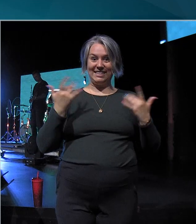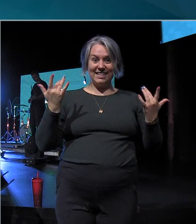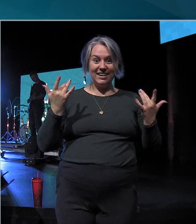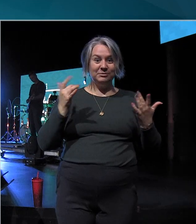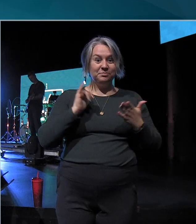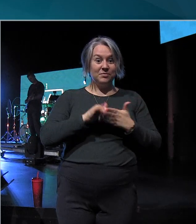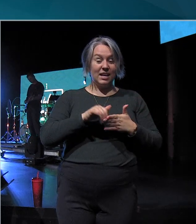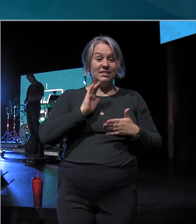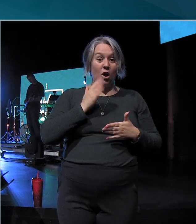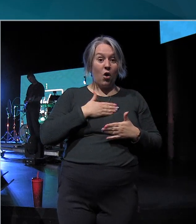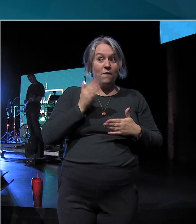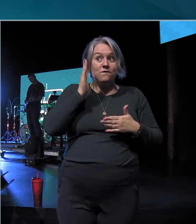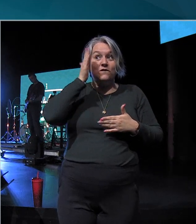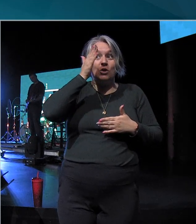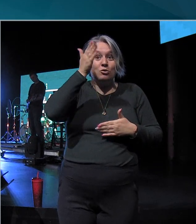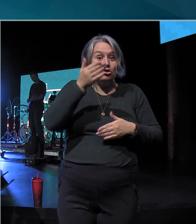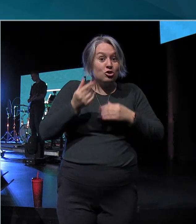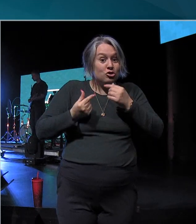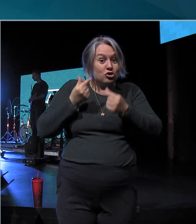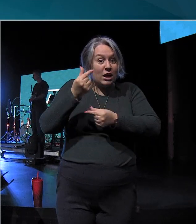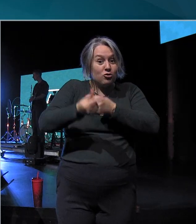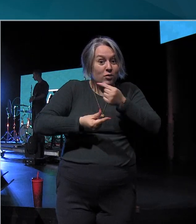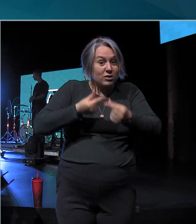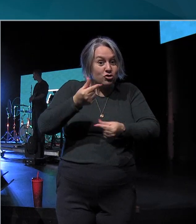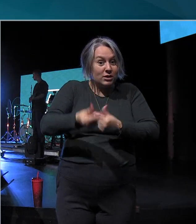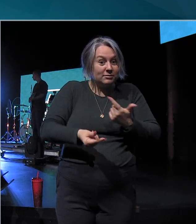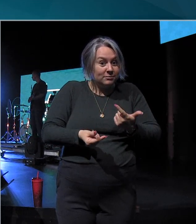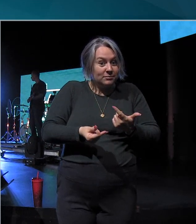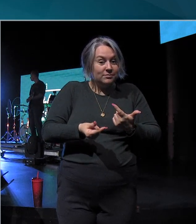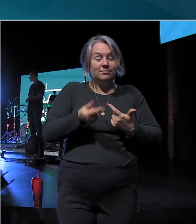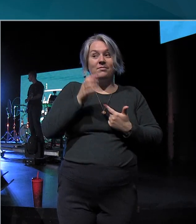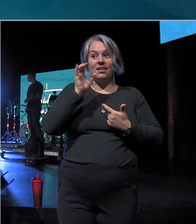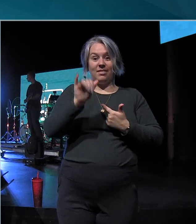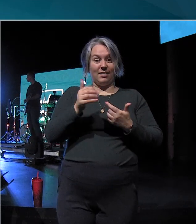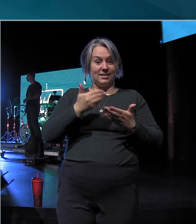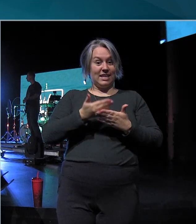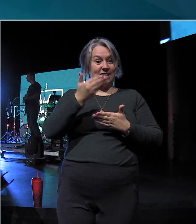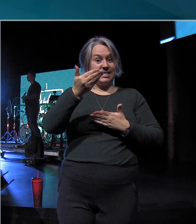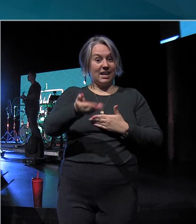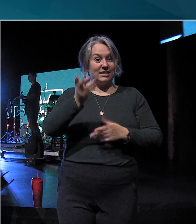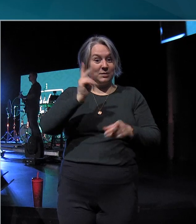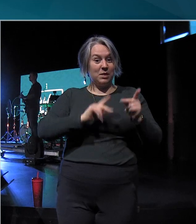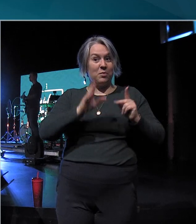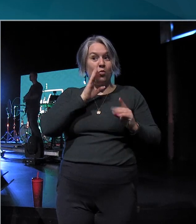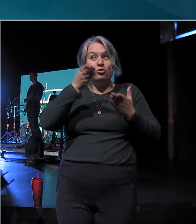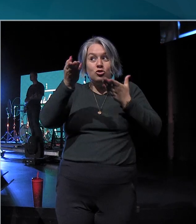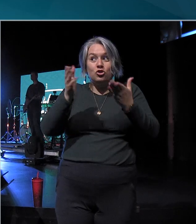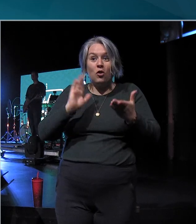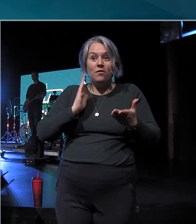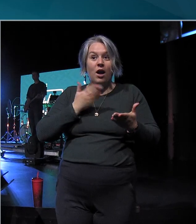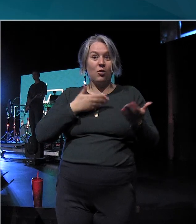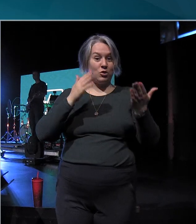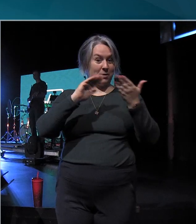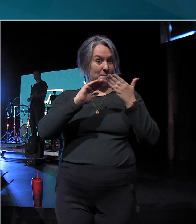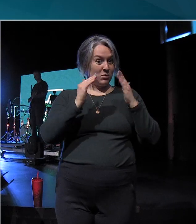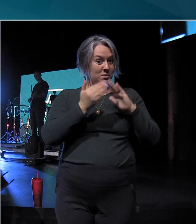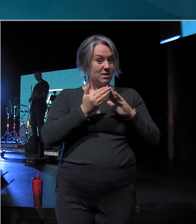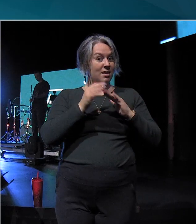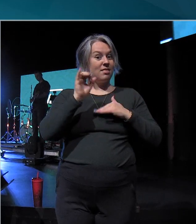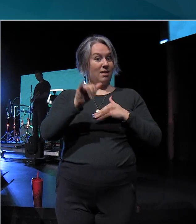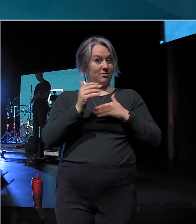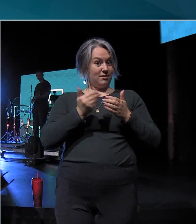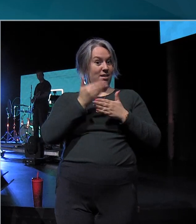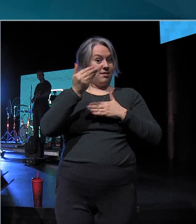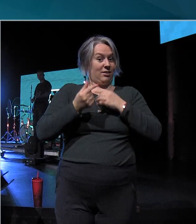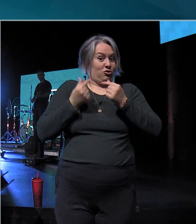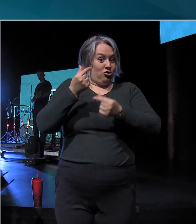next generation of our church. This is the next generation of our community. This is the next generation that